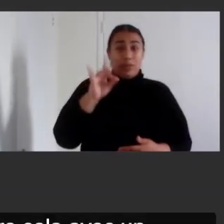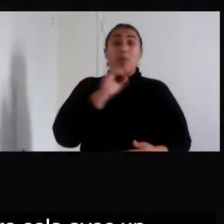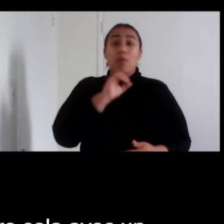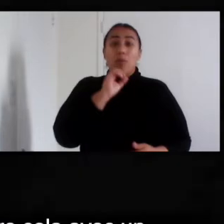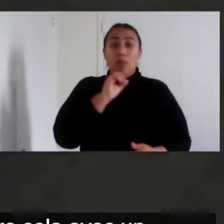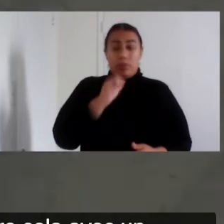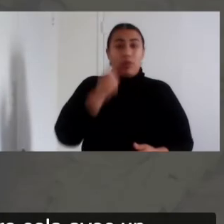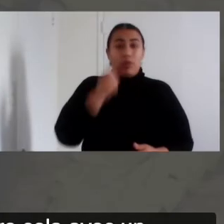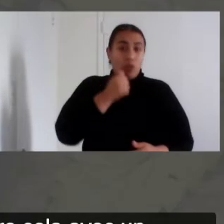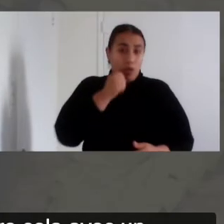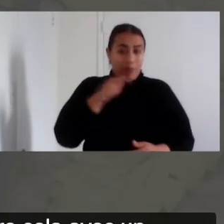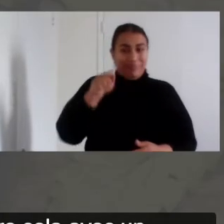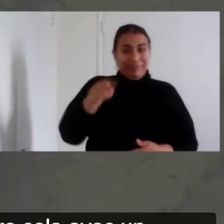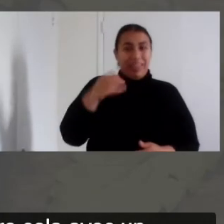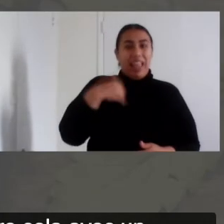vaporizer.